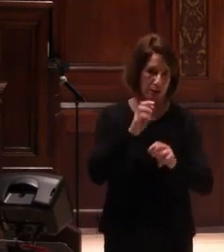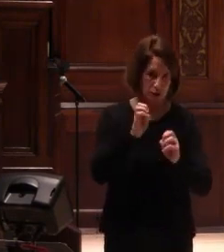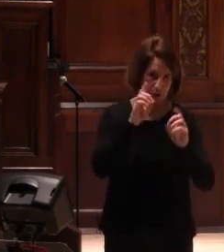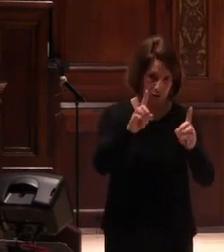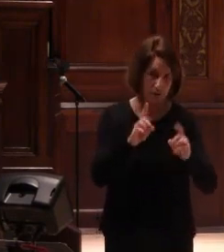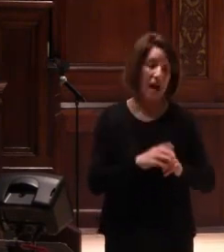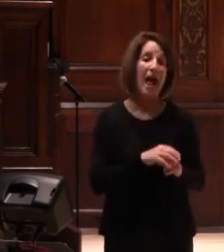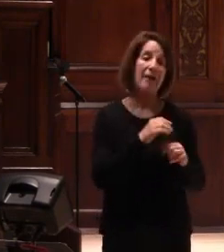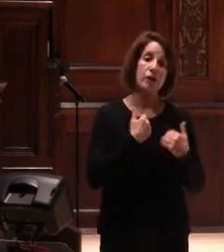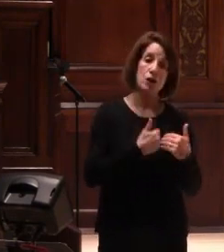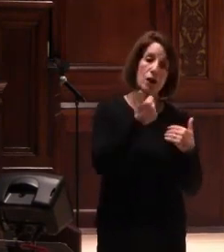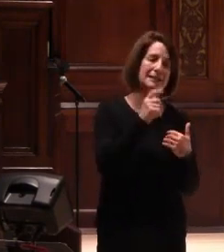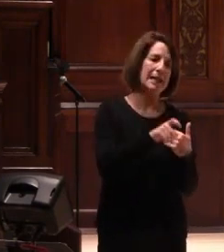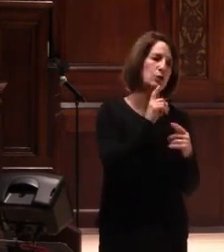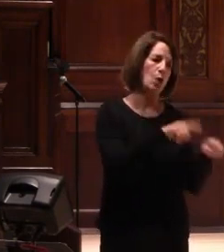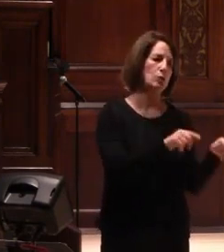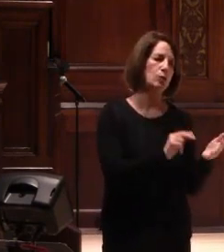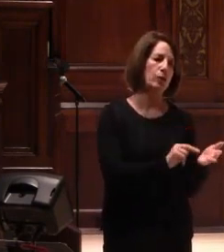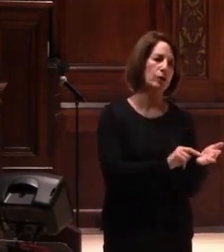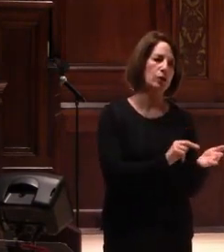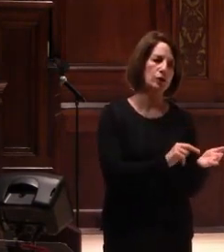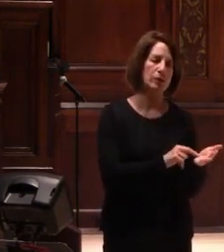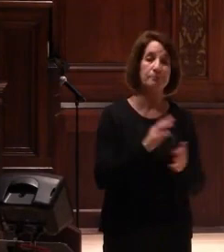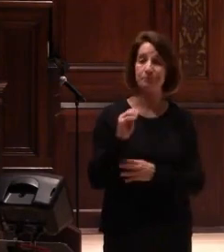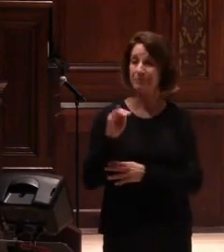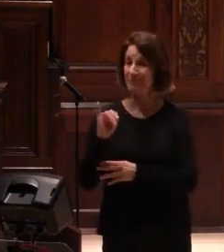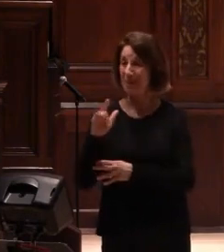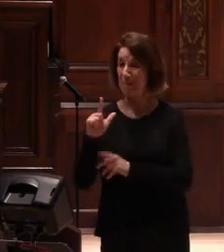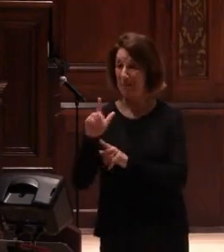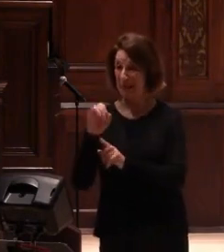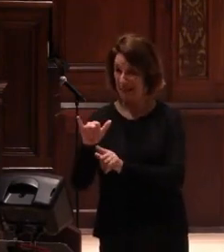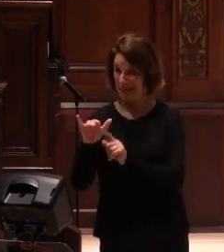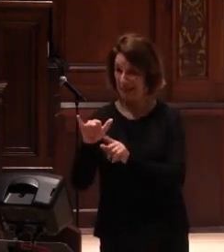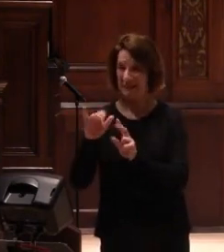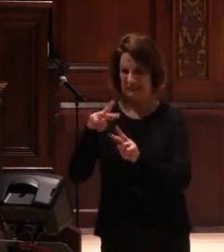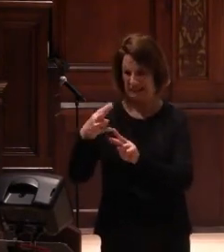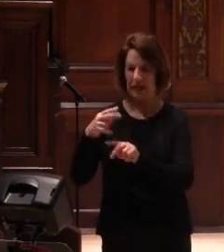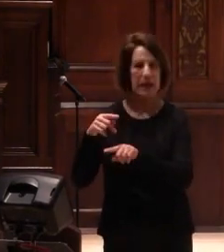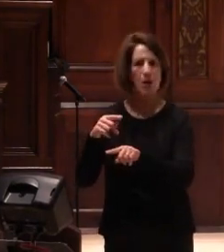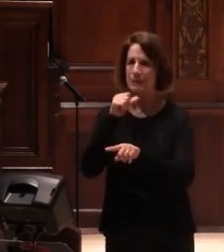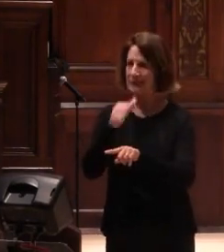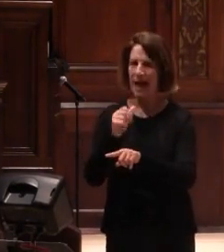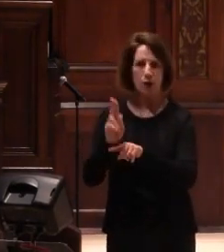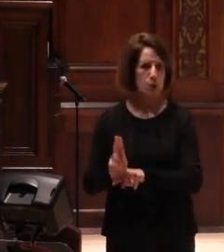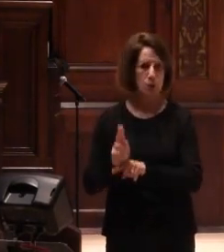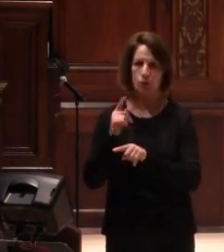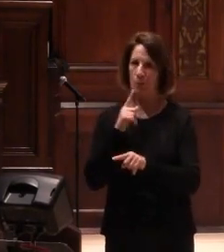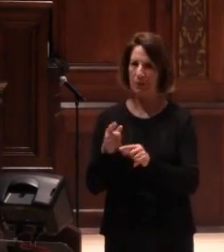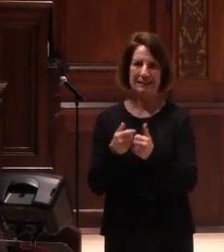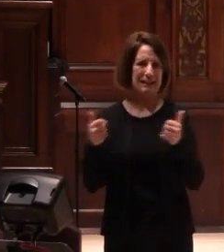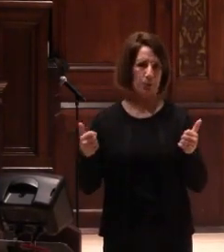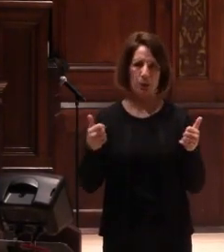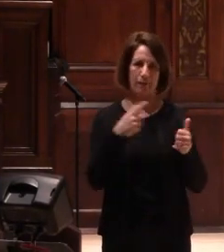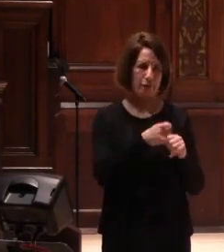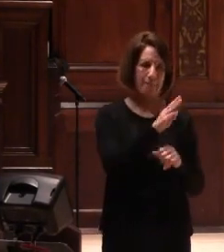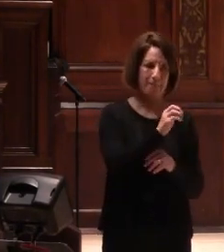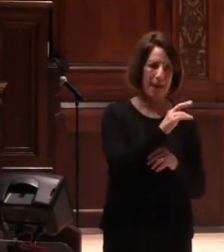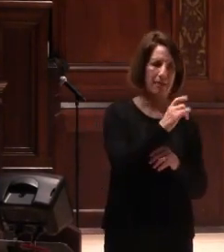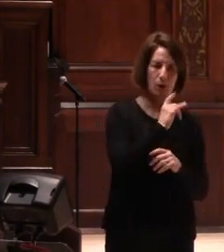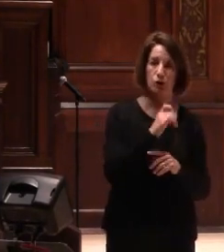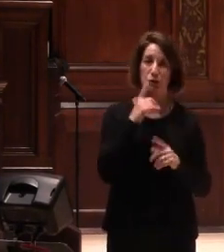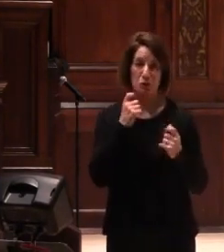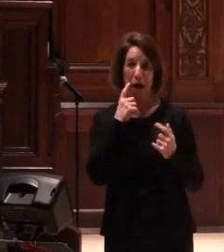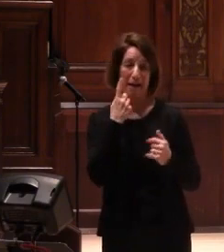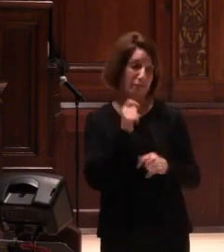to the nursery. Millie was not used to being separated from Mabel, and she would spend the whole nursery crying, not for me, but for